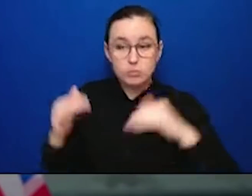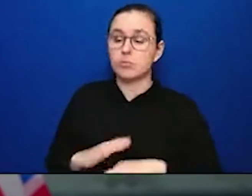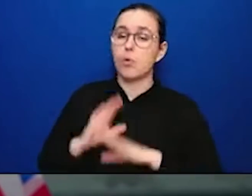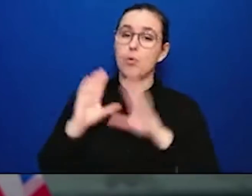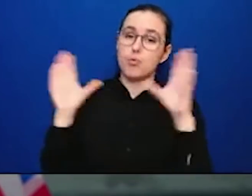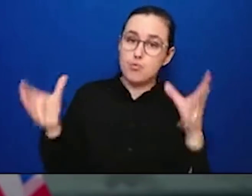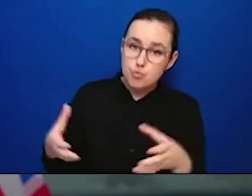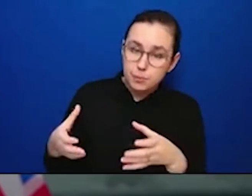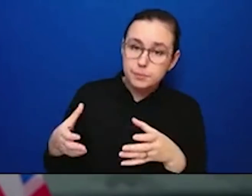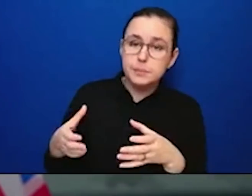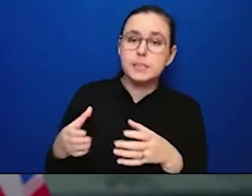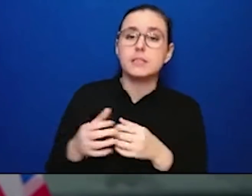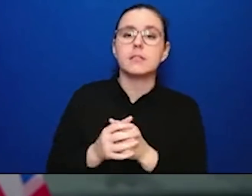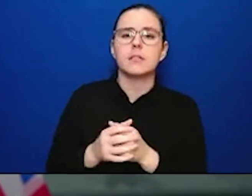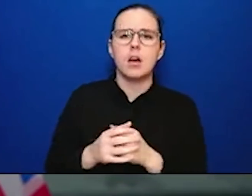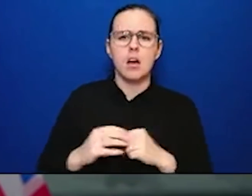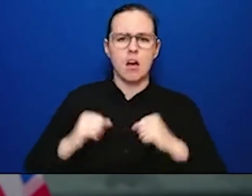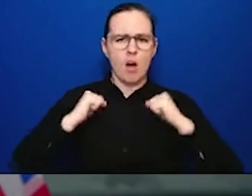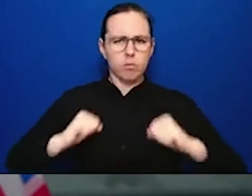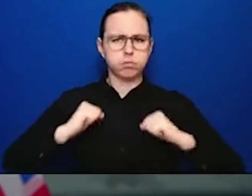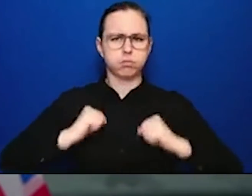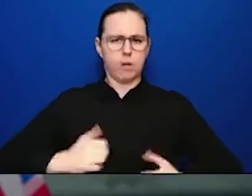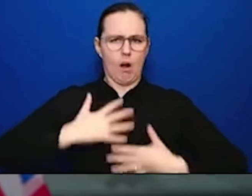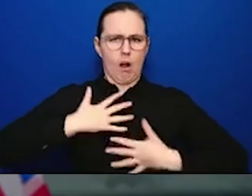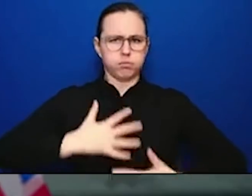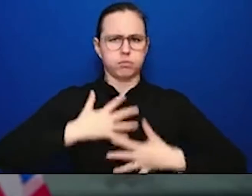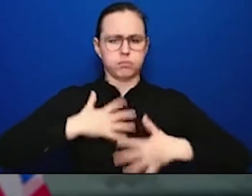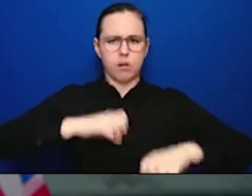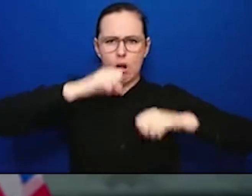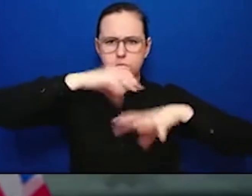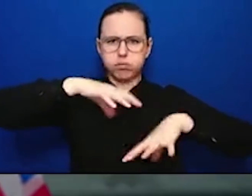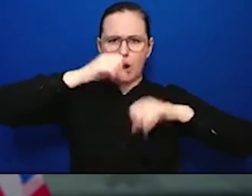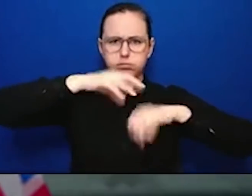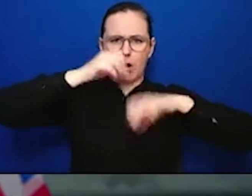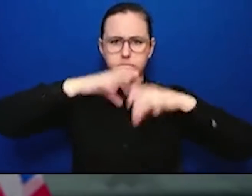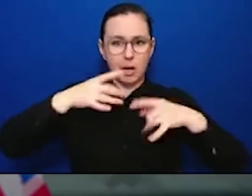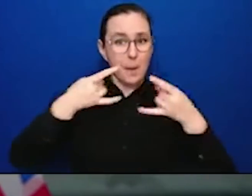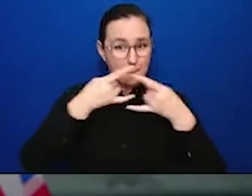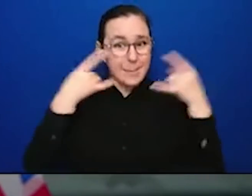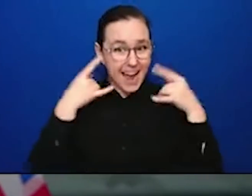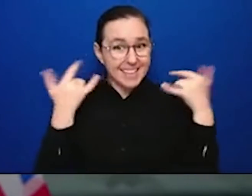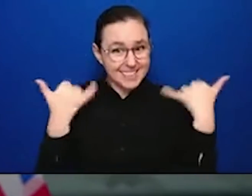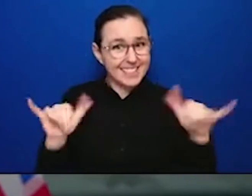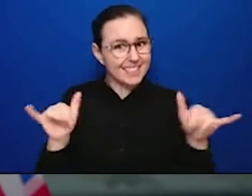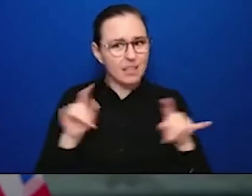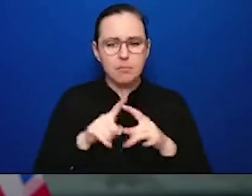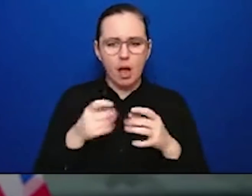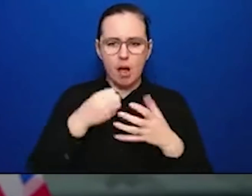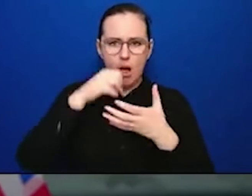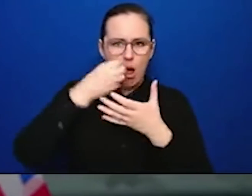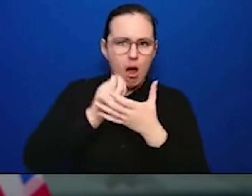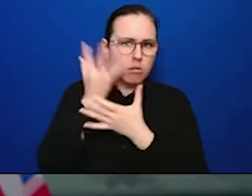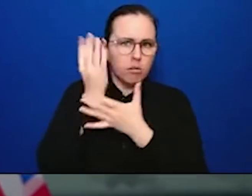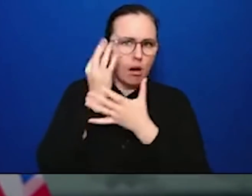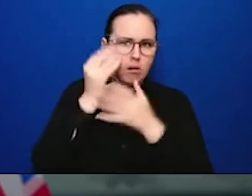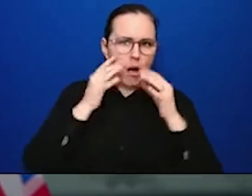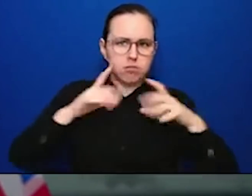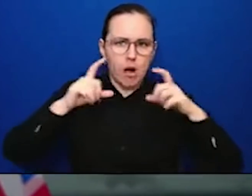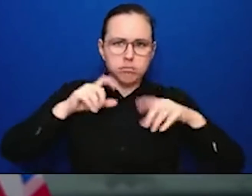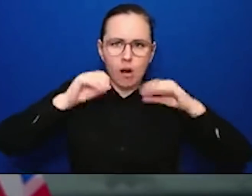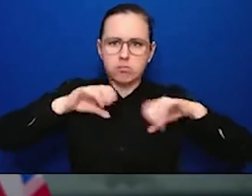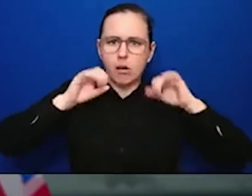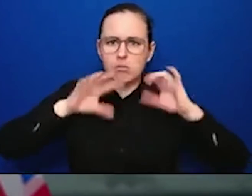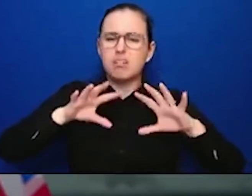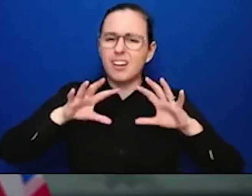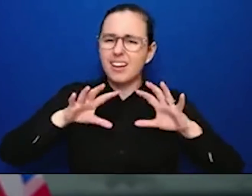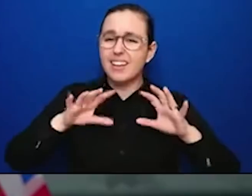you know that the risk is higher. It just is. It's the same with travel. It's the same with certain industries,